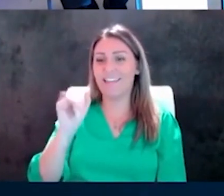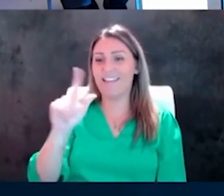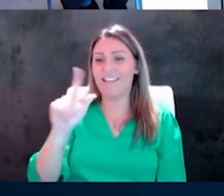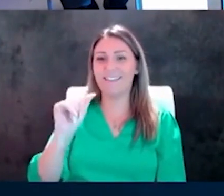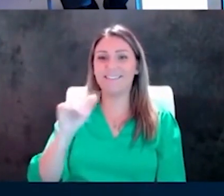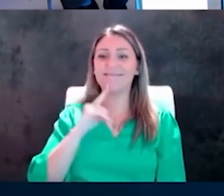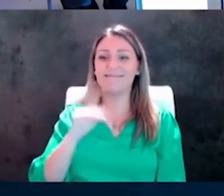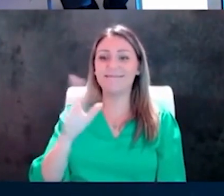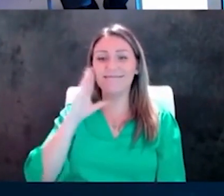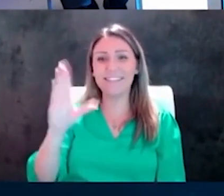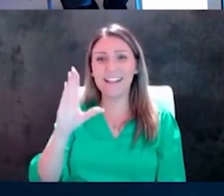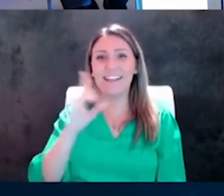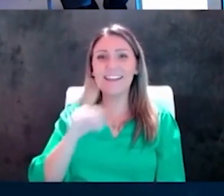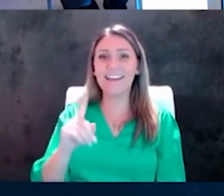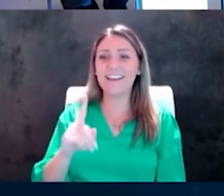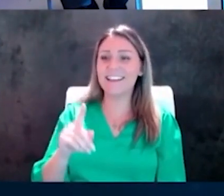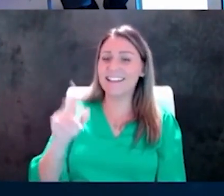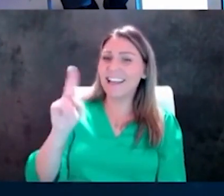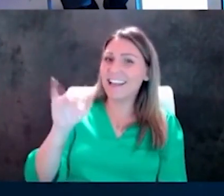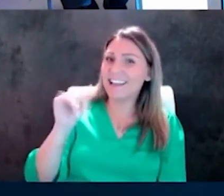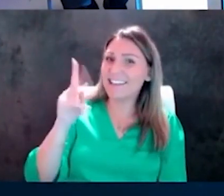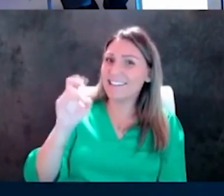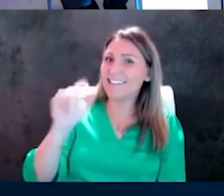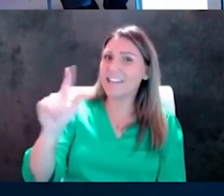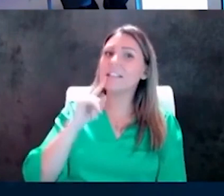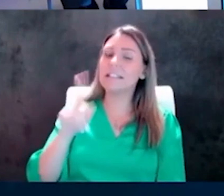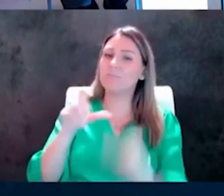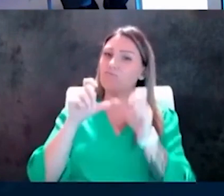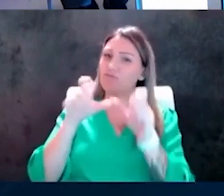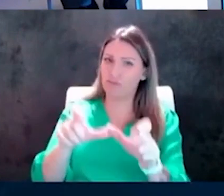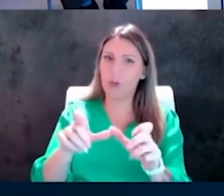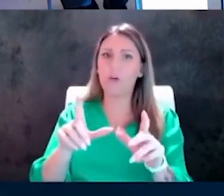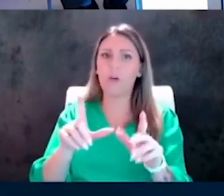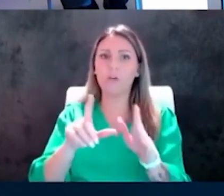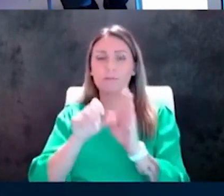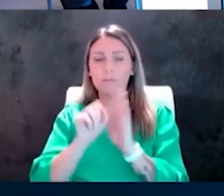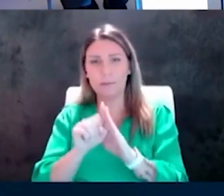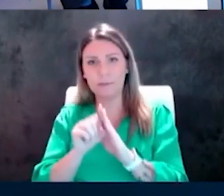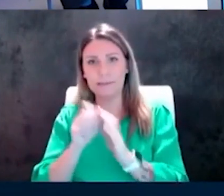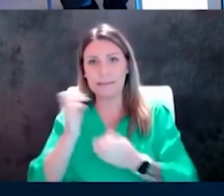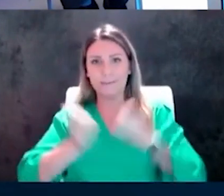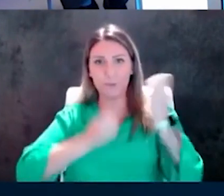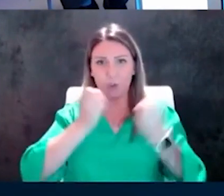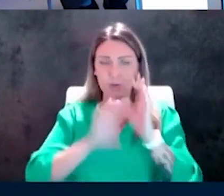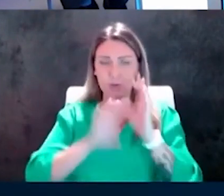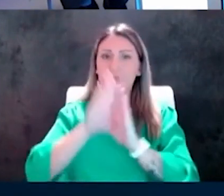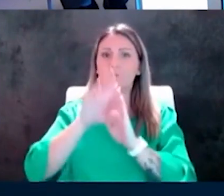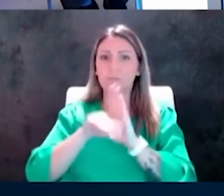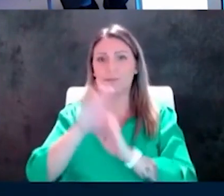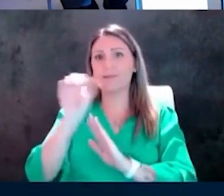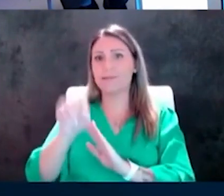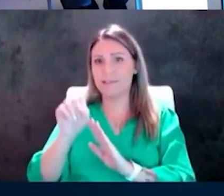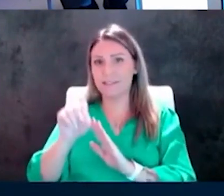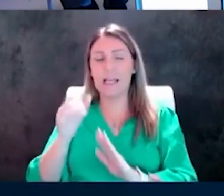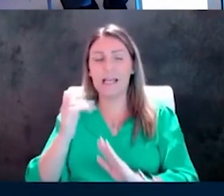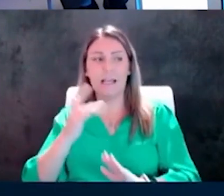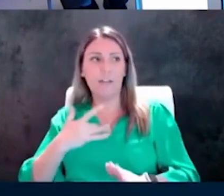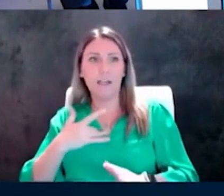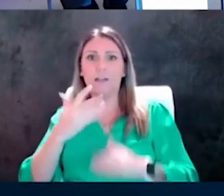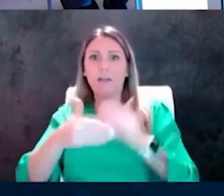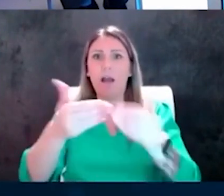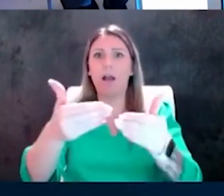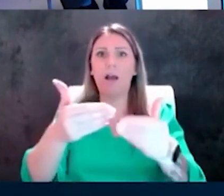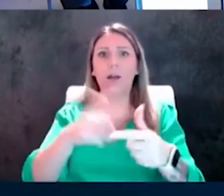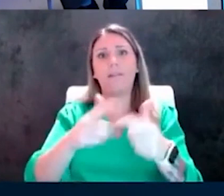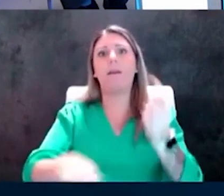Hi, Anil. Yeah, I know, and he's also a long hauler as well. It's definitely an emotional roller coaster. Many days it feels like 2 steps forward, 1 step back.